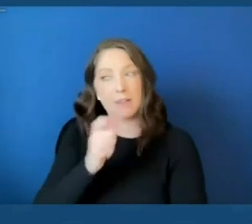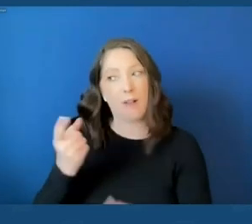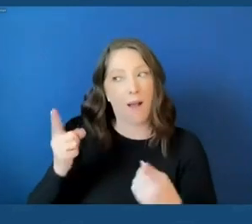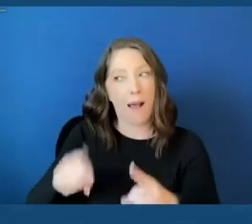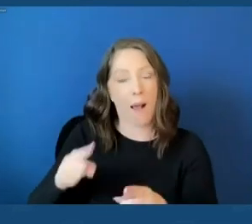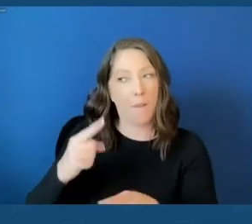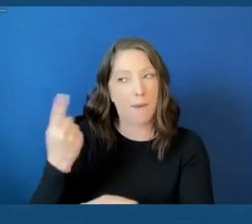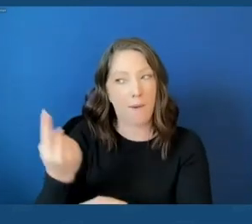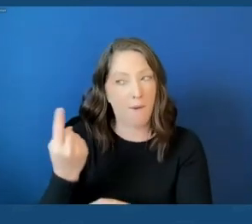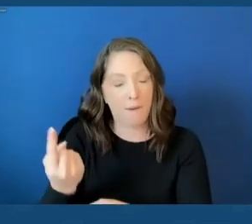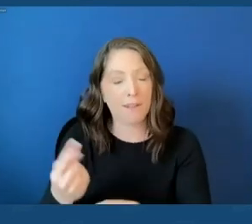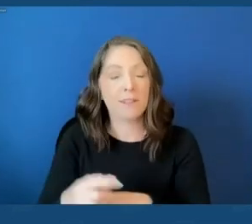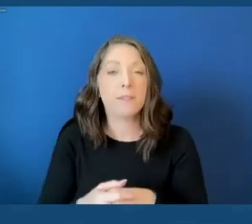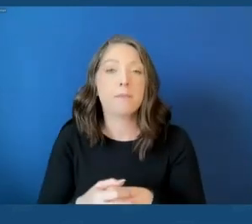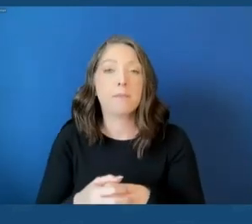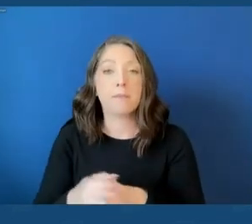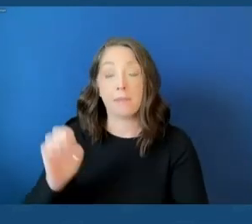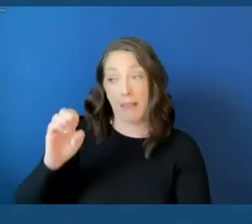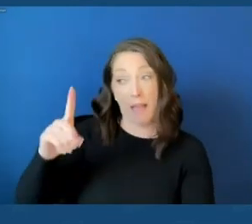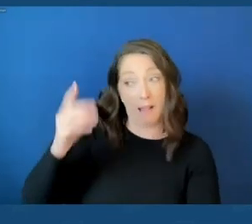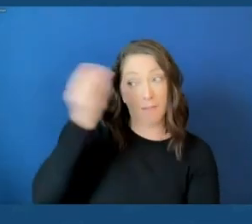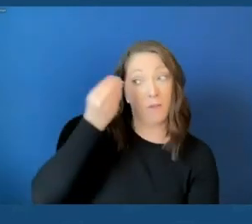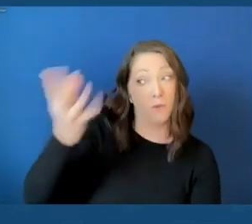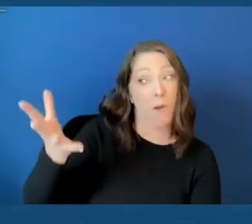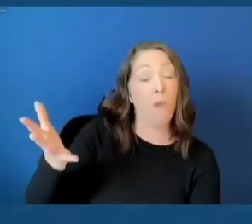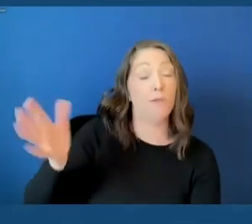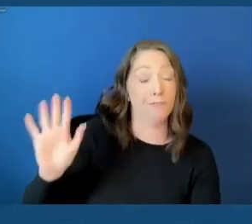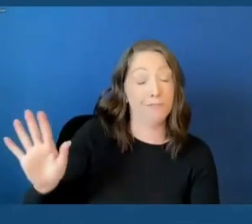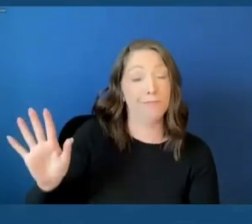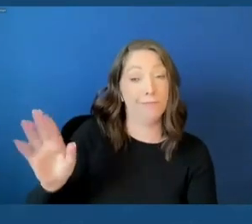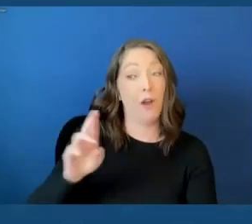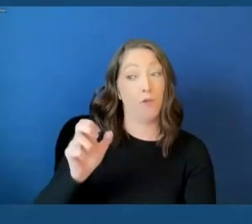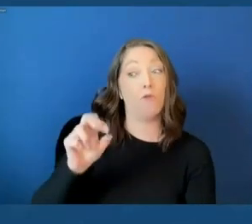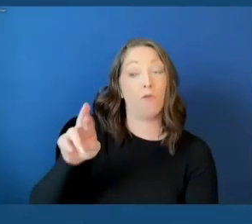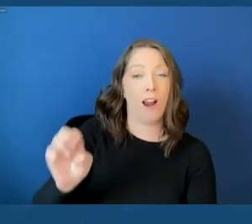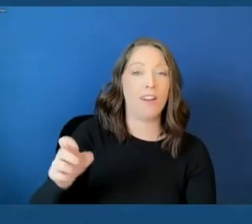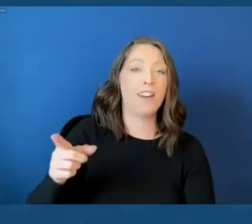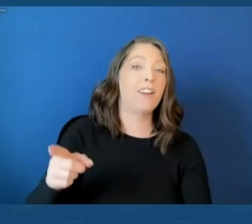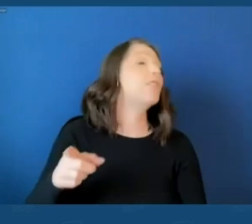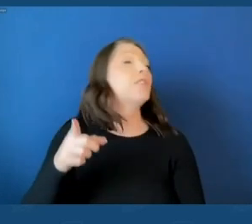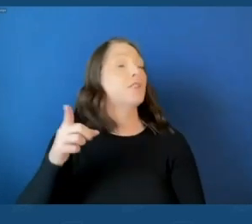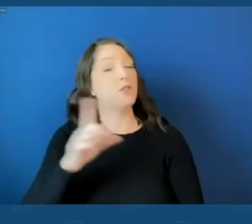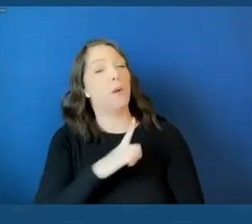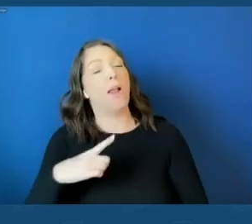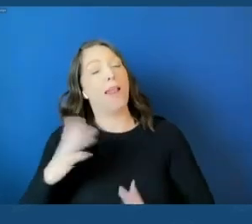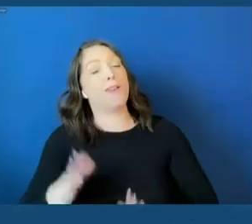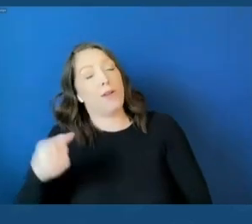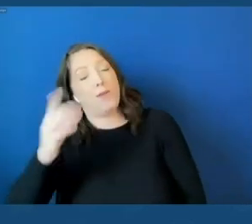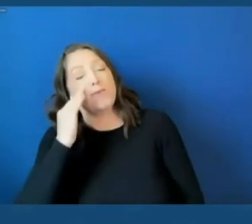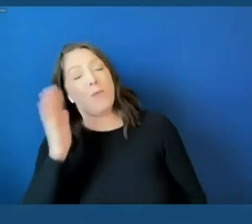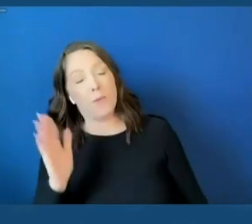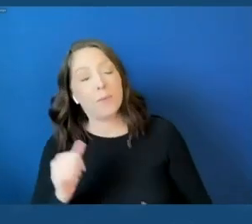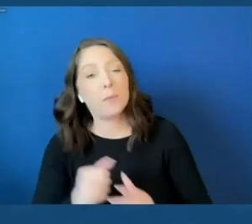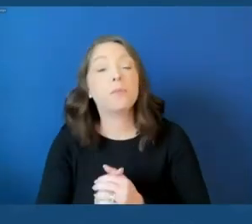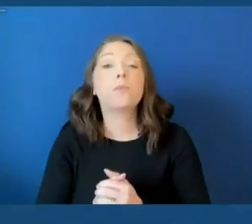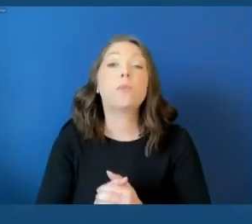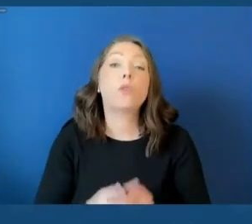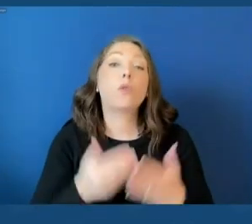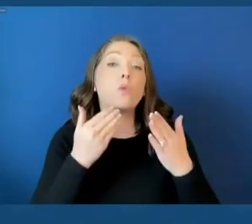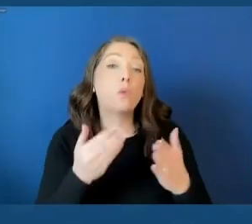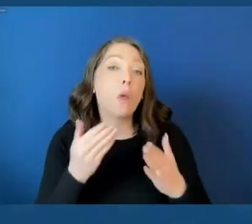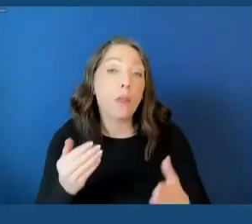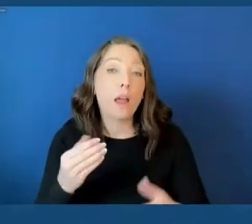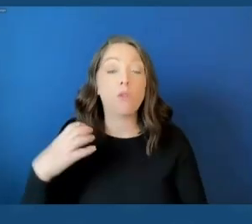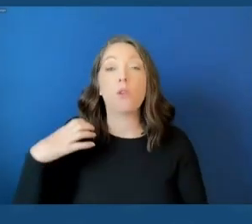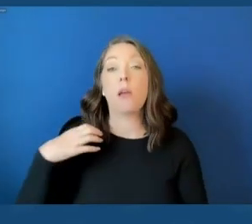you. Ed, just to let you know. You are a legislator, so you are well aware. Thank you to Presiding Officer